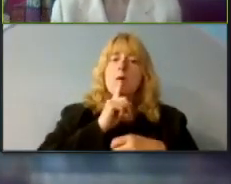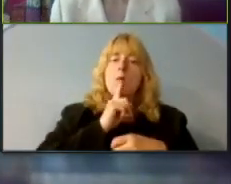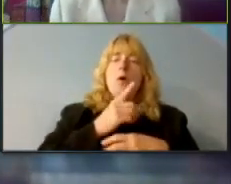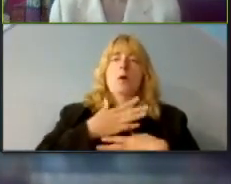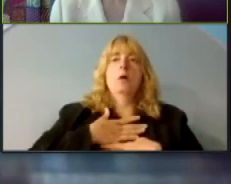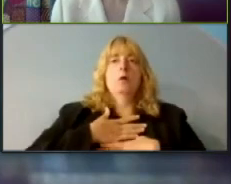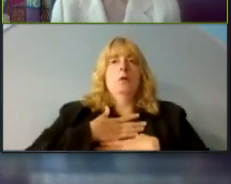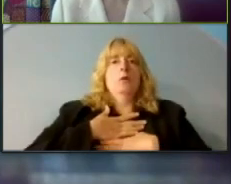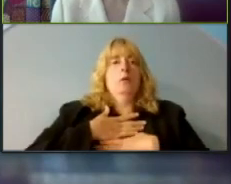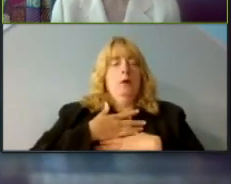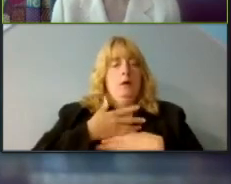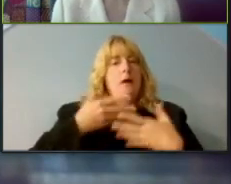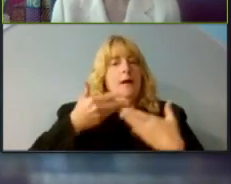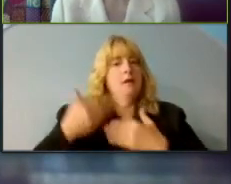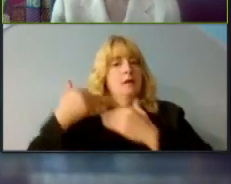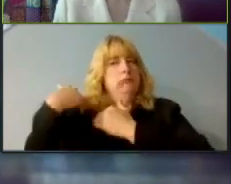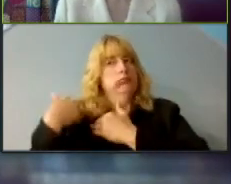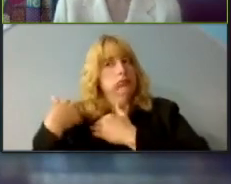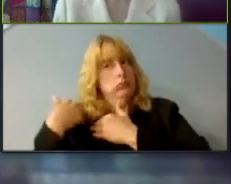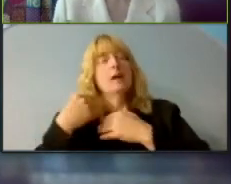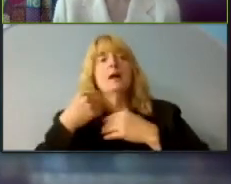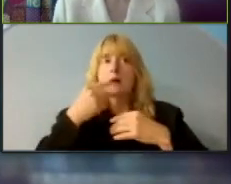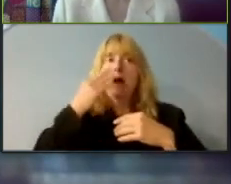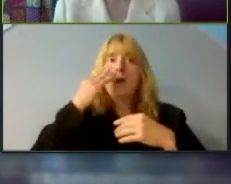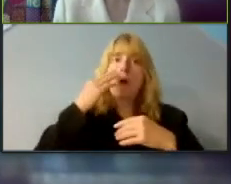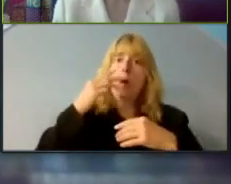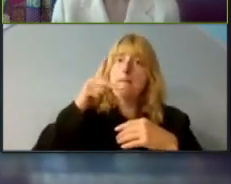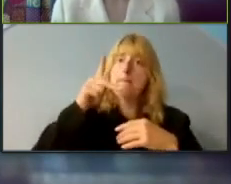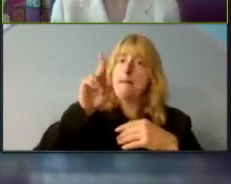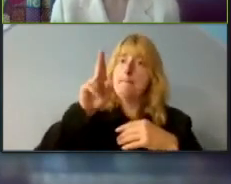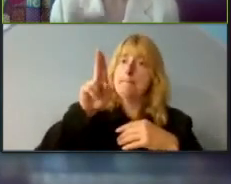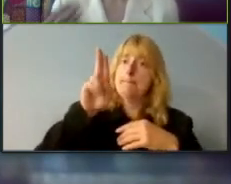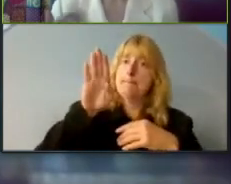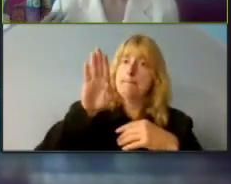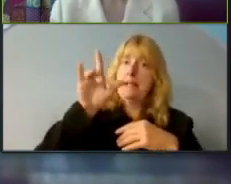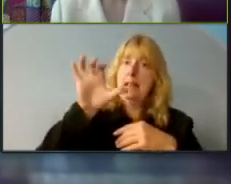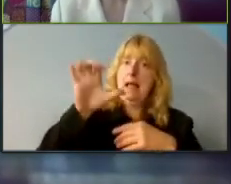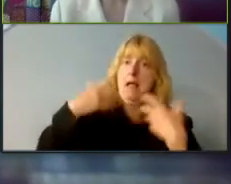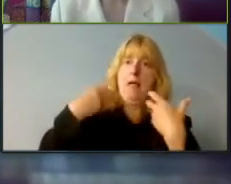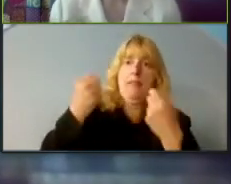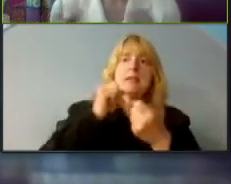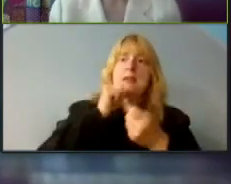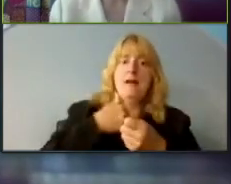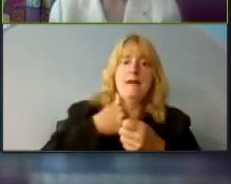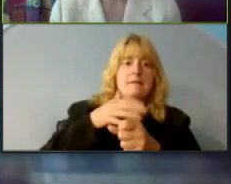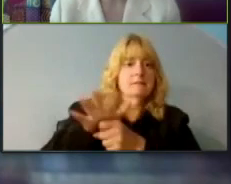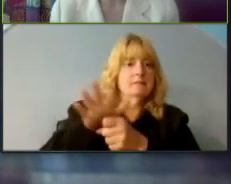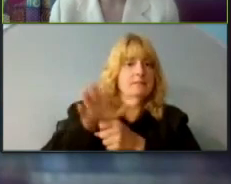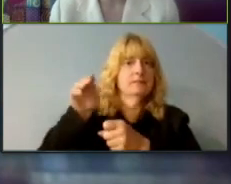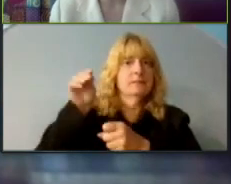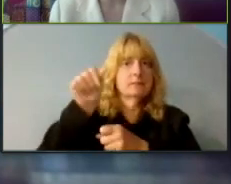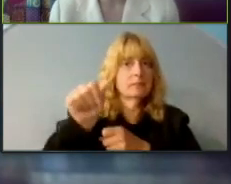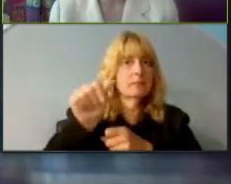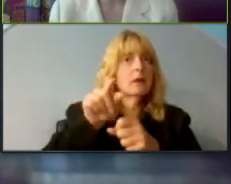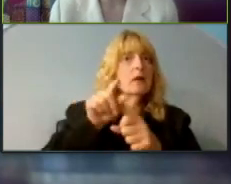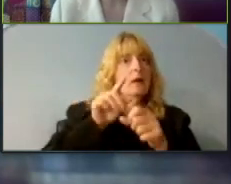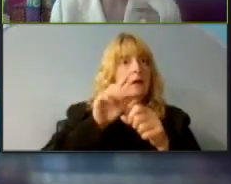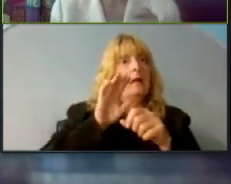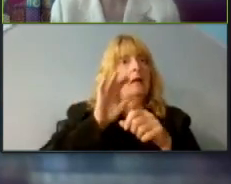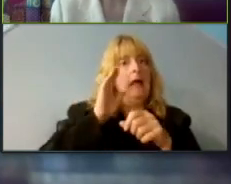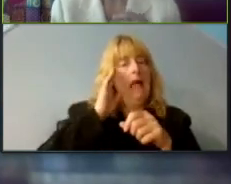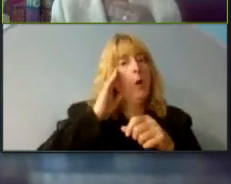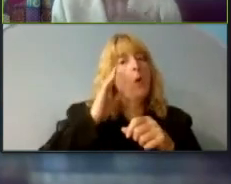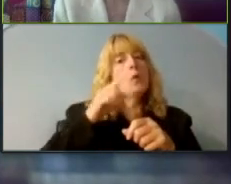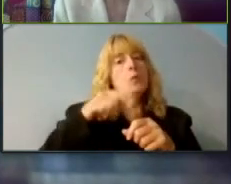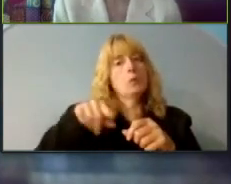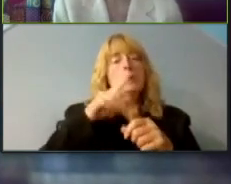traditionally public health has not been funded at the level that it needs. And in this pandemic, all of you have been stretching yourselves, and we're